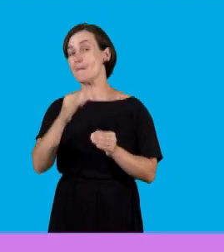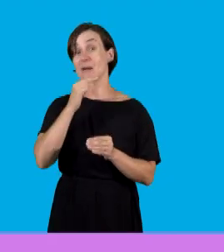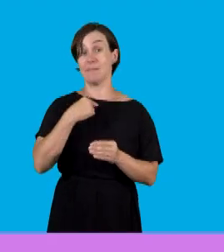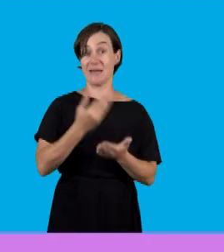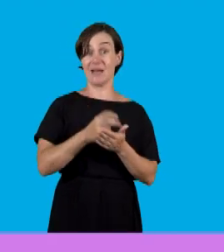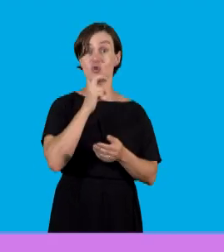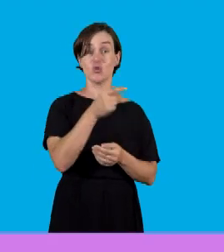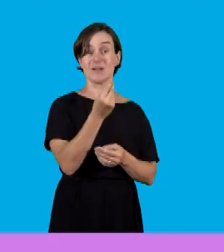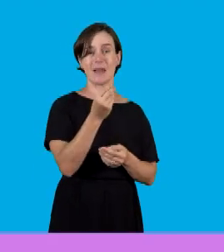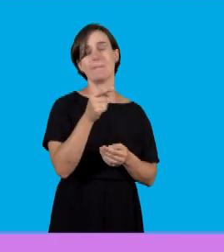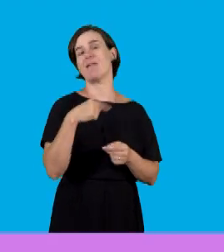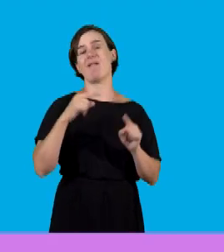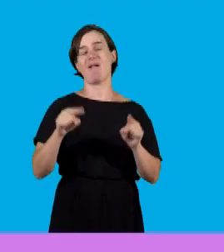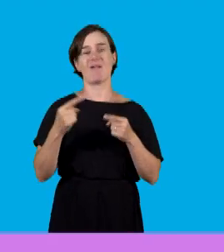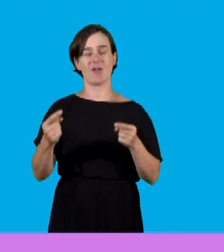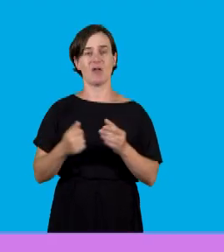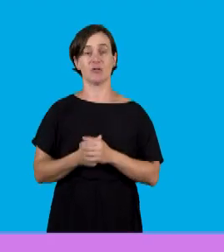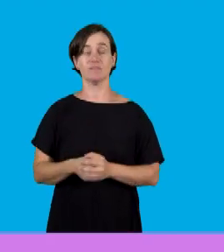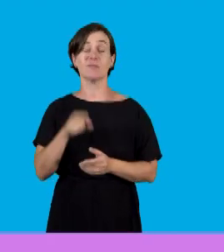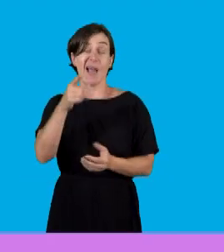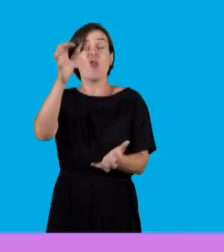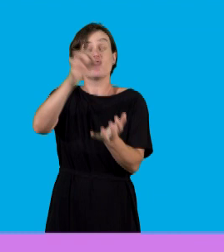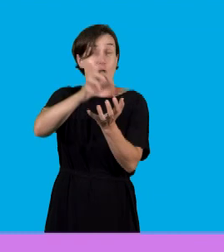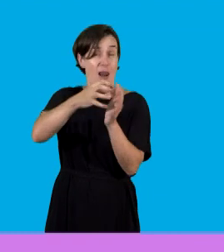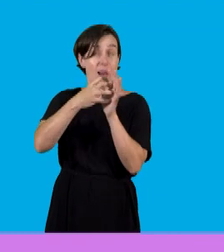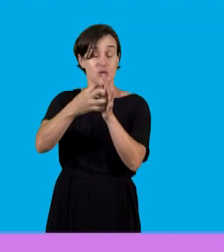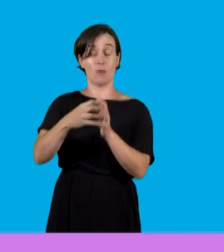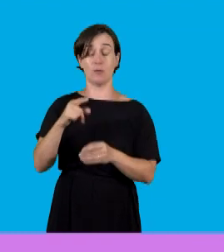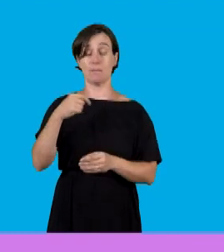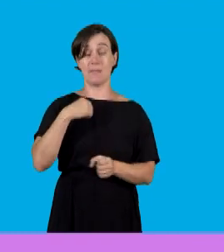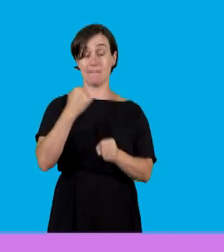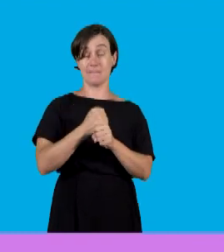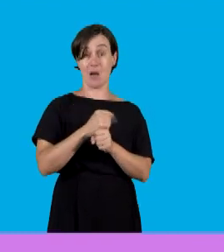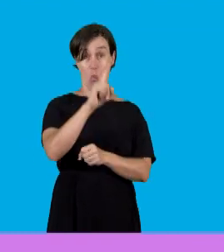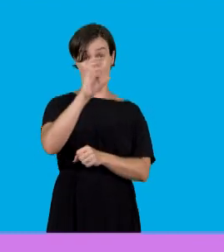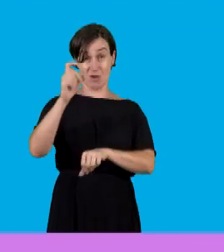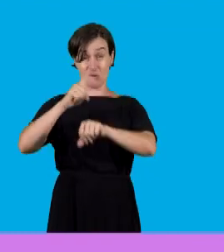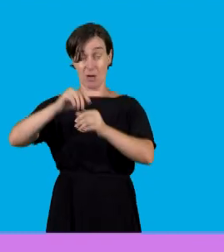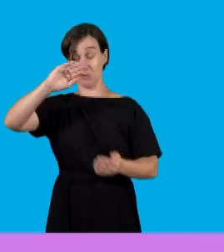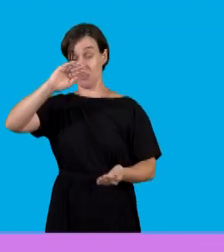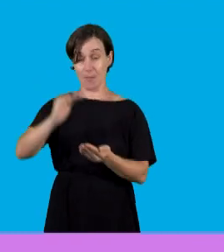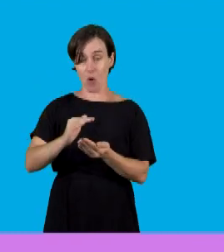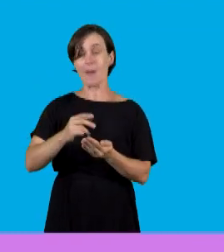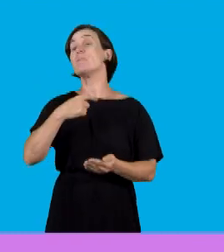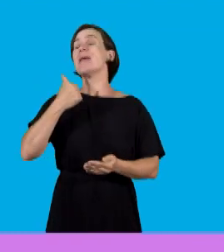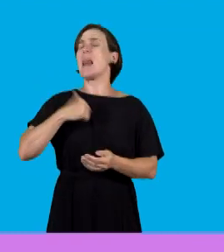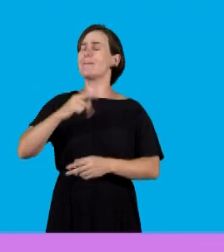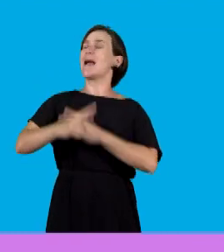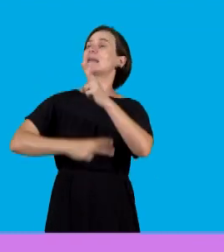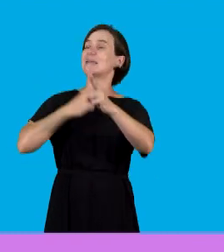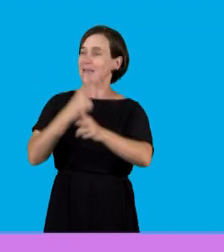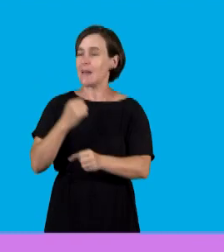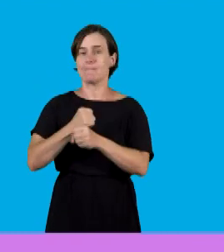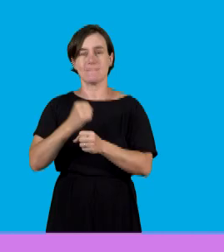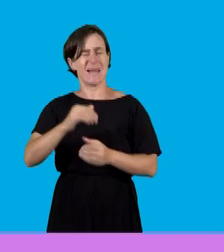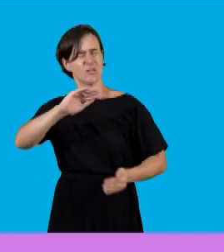draw maybe a crocodile, we drew it reducing it by 100 times. Then if we decide now that we want to resize the paper